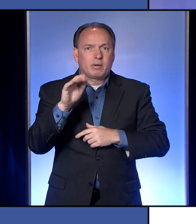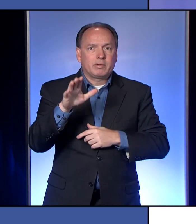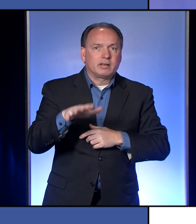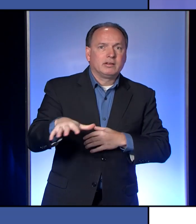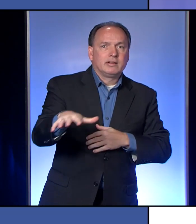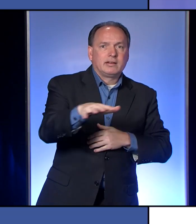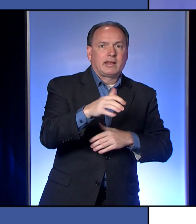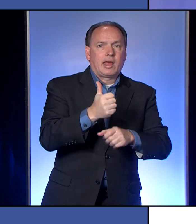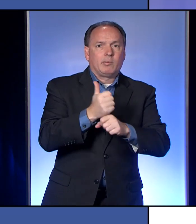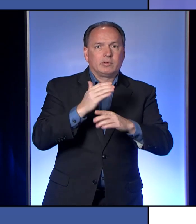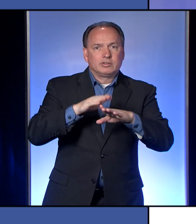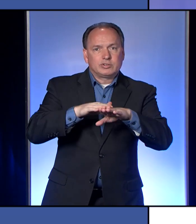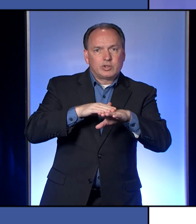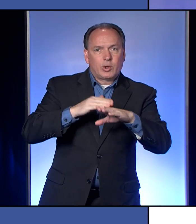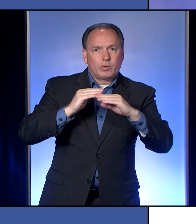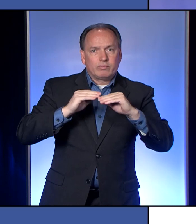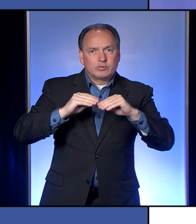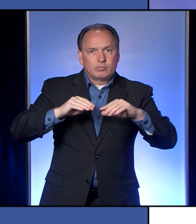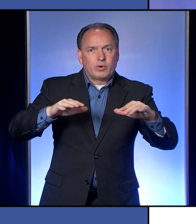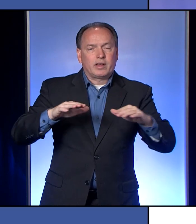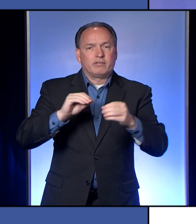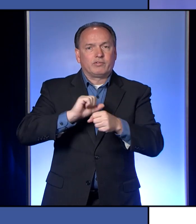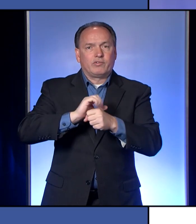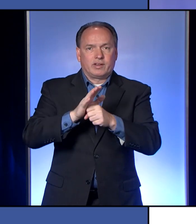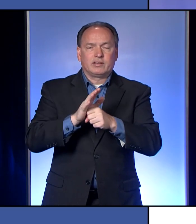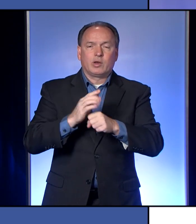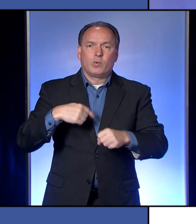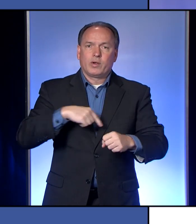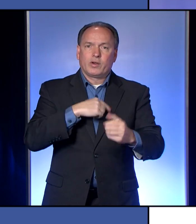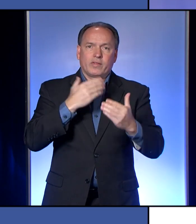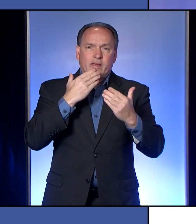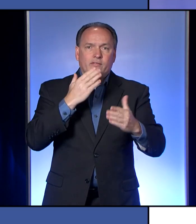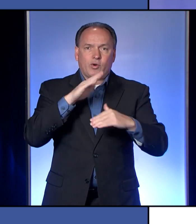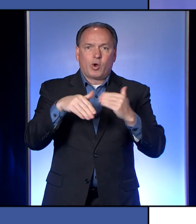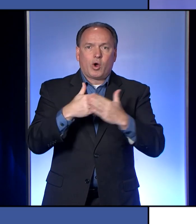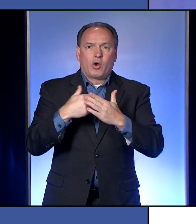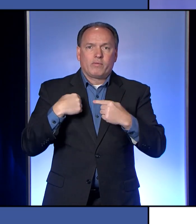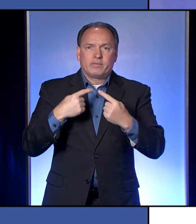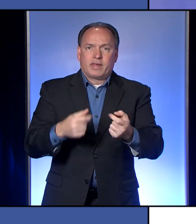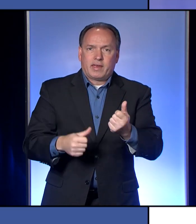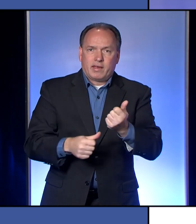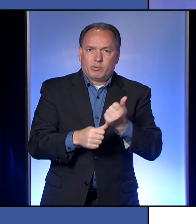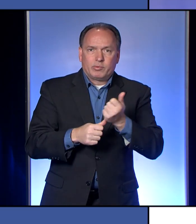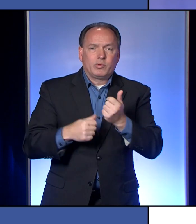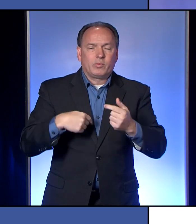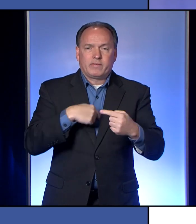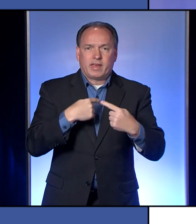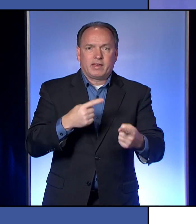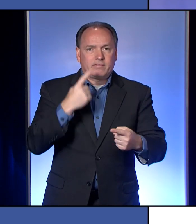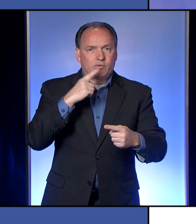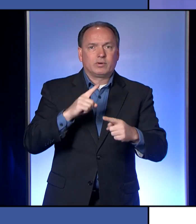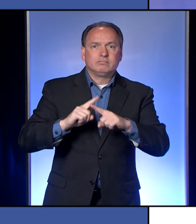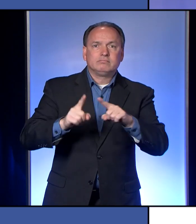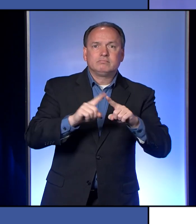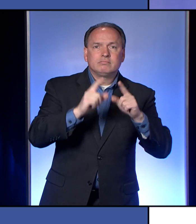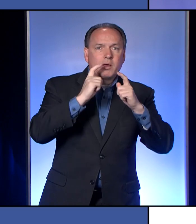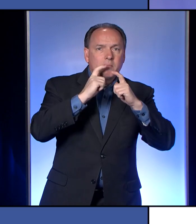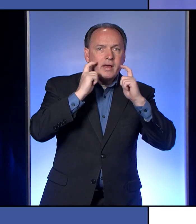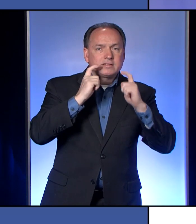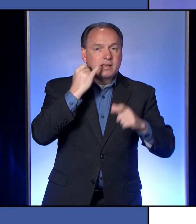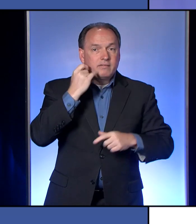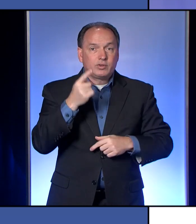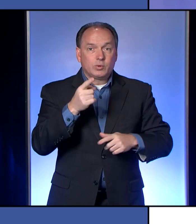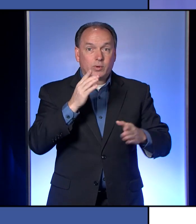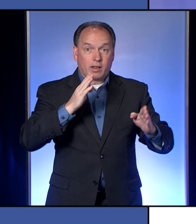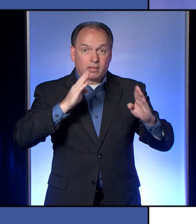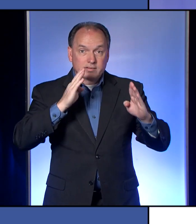of COVID-19. And we're grateful for all the help that we've had with getting more masks out to individuals. If you are